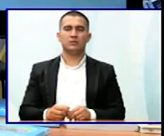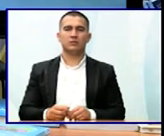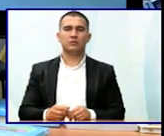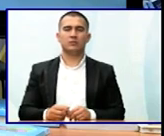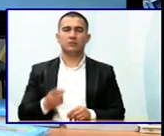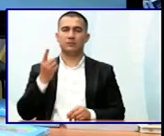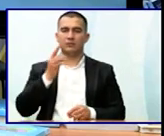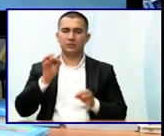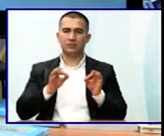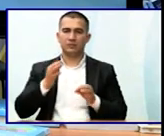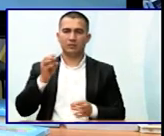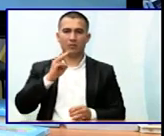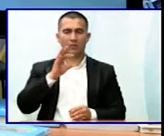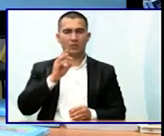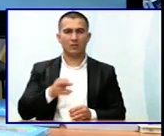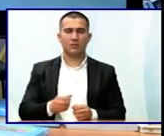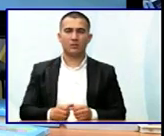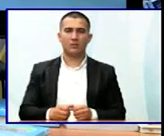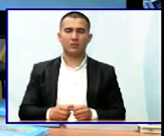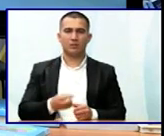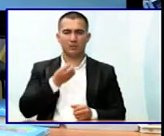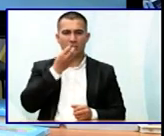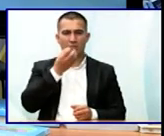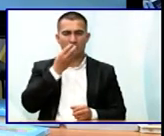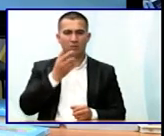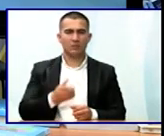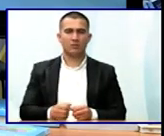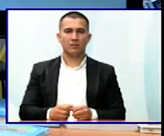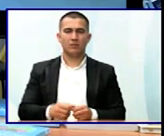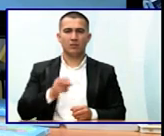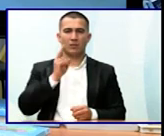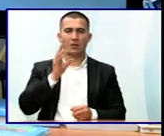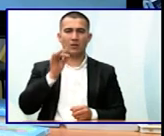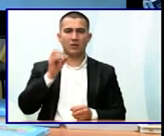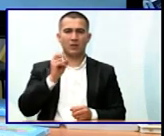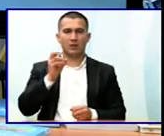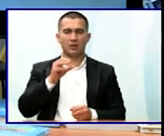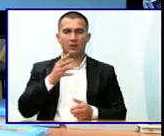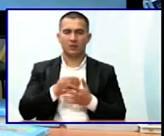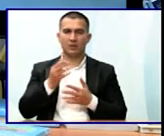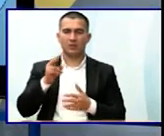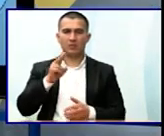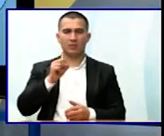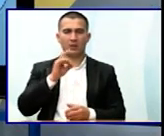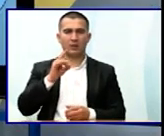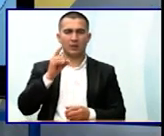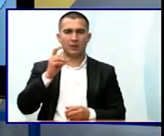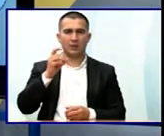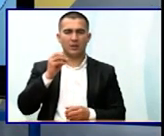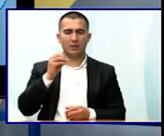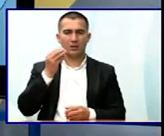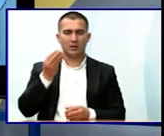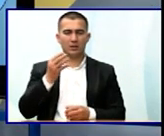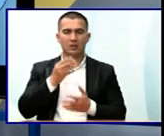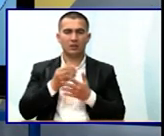chizmada tok, atirgul, qoraqat parxish usulda ko'payishi ko'rsatib